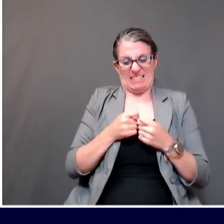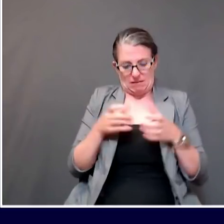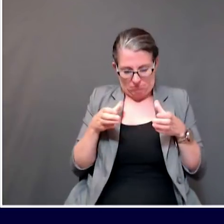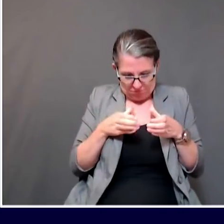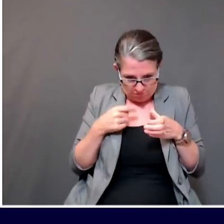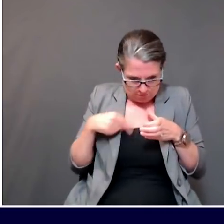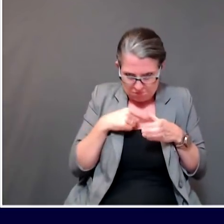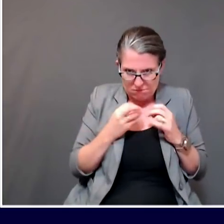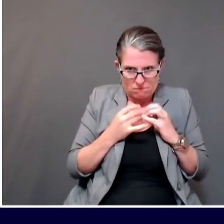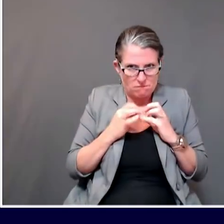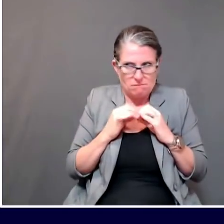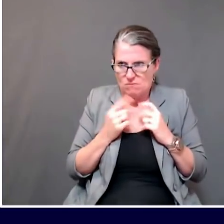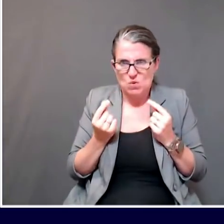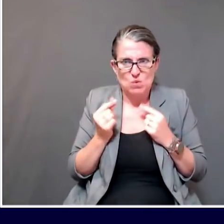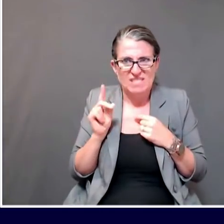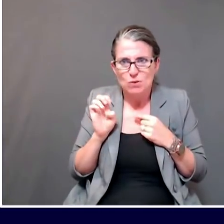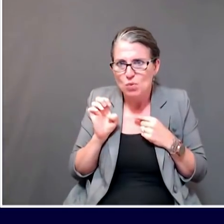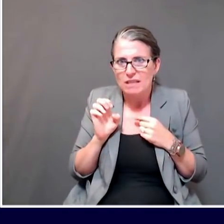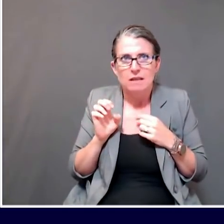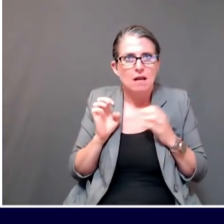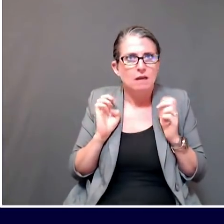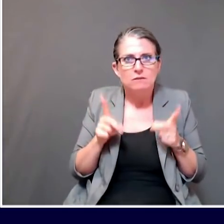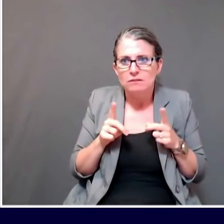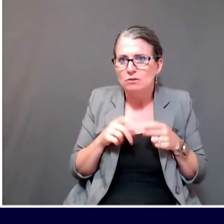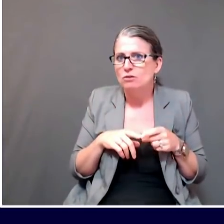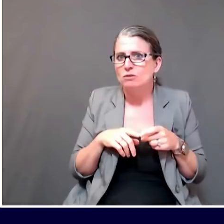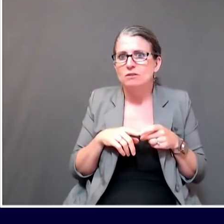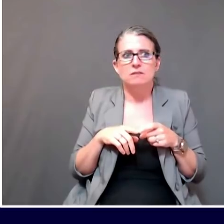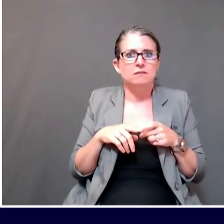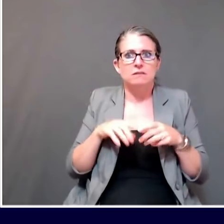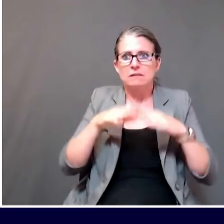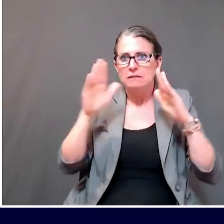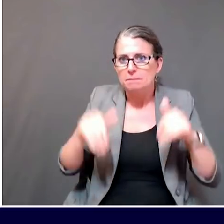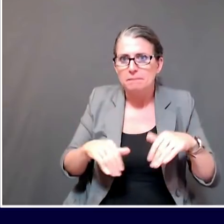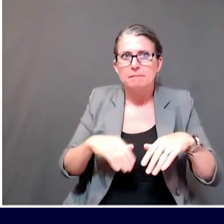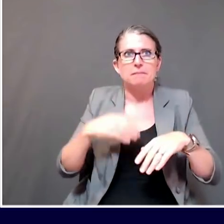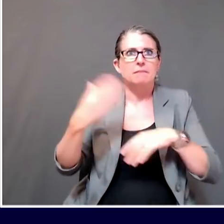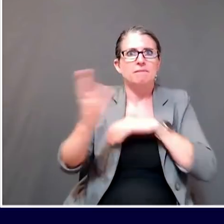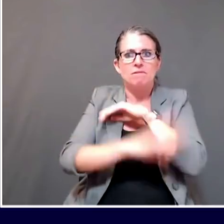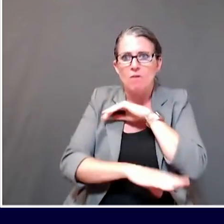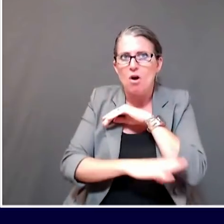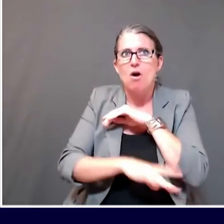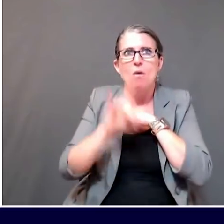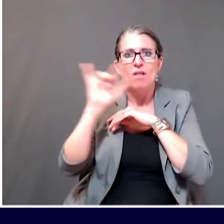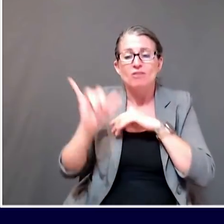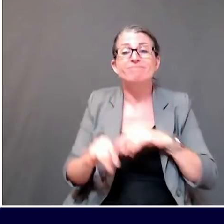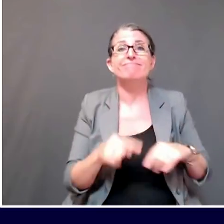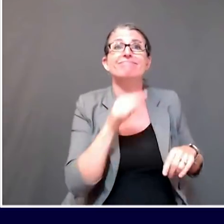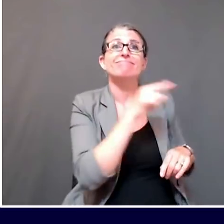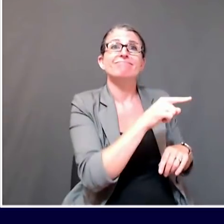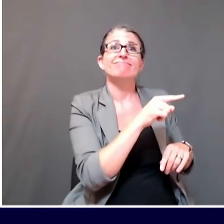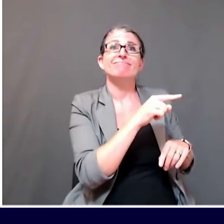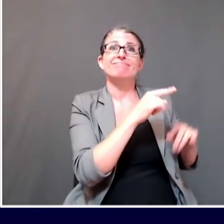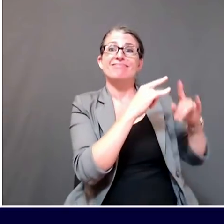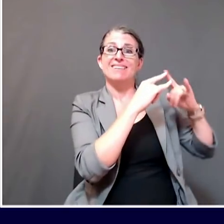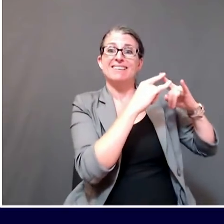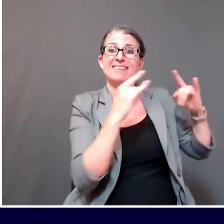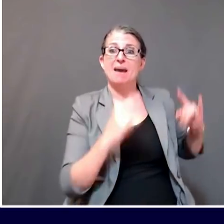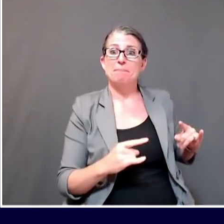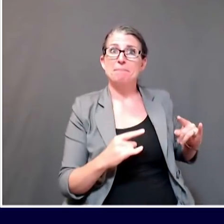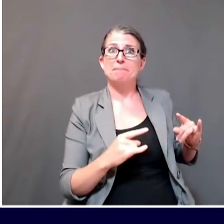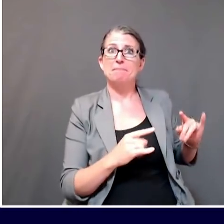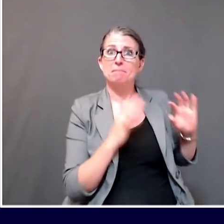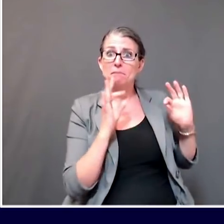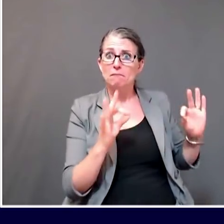which was, did the system work the way it should have here? Were there any things that should have happened